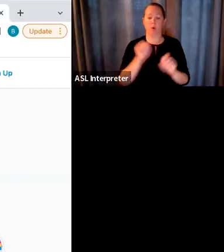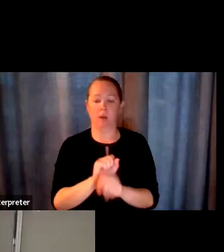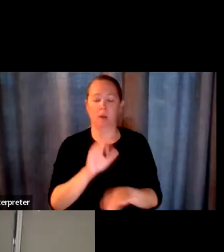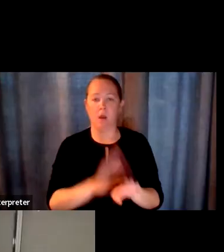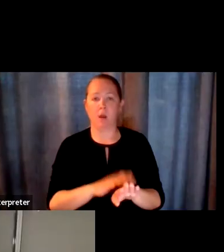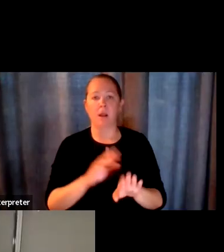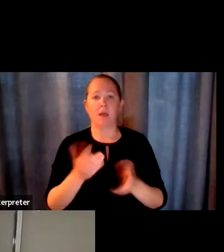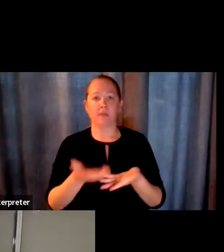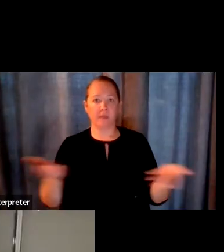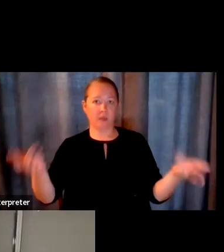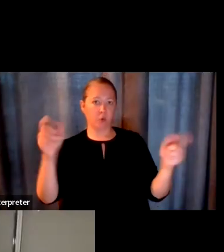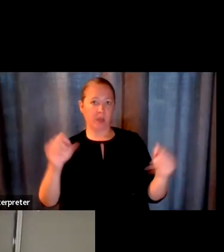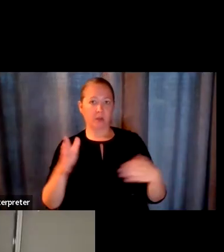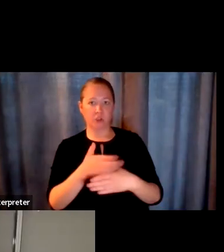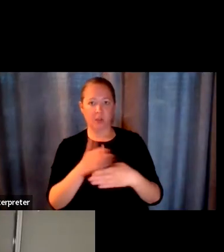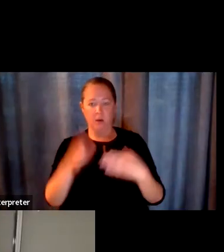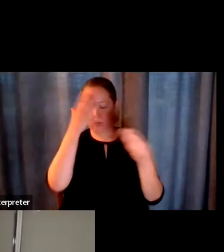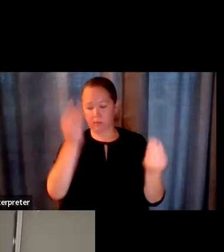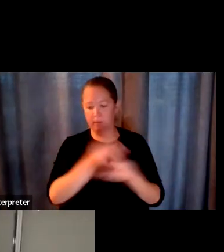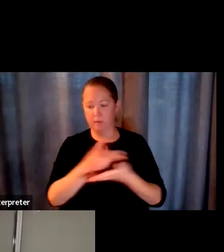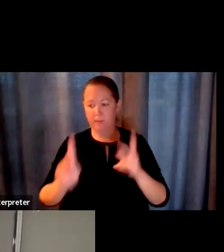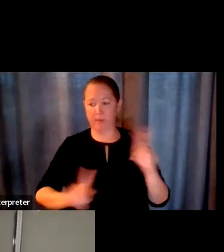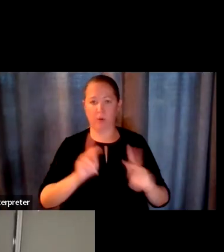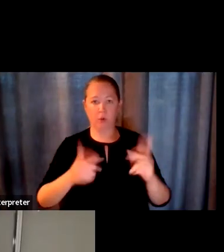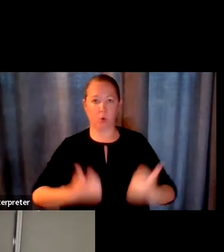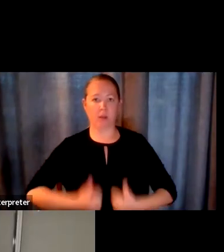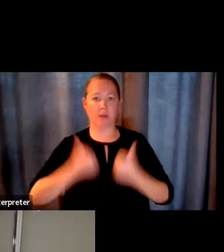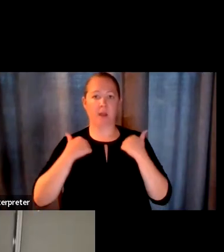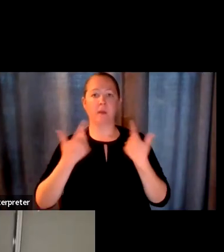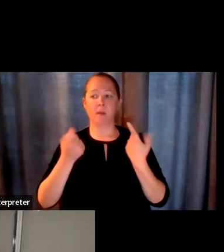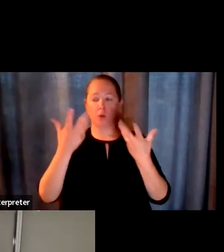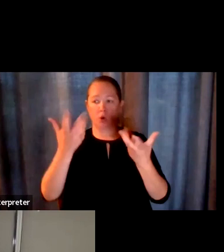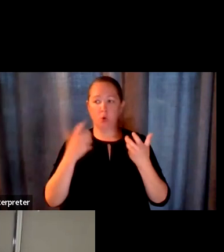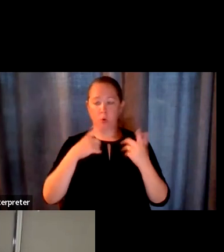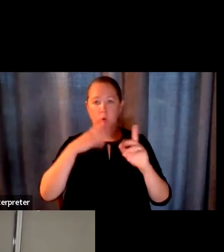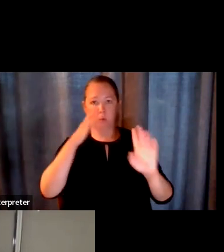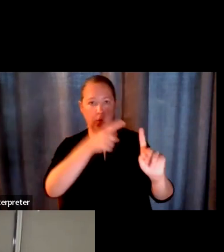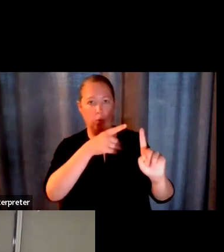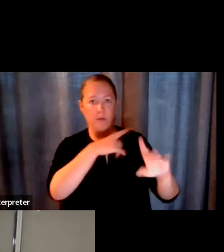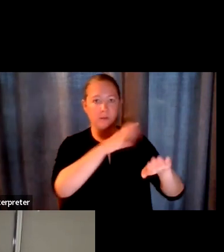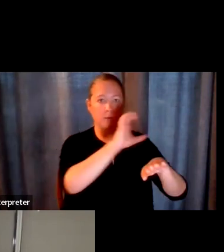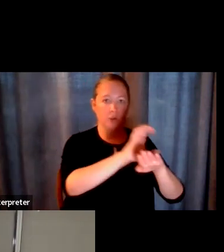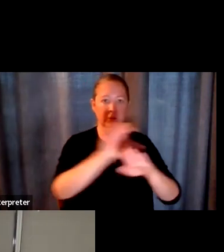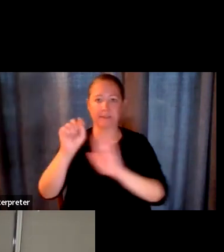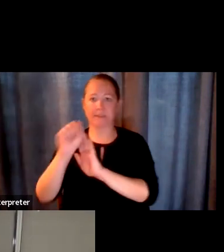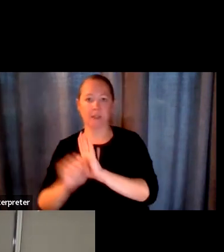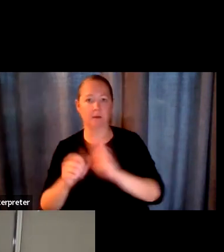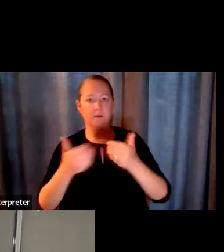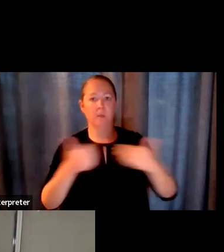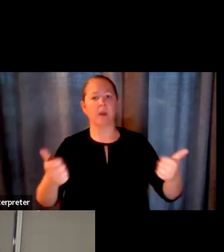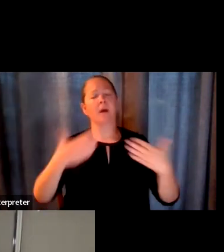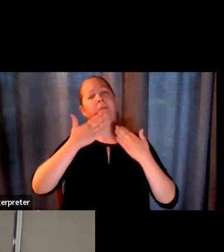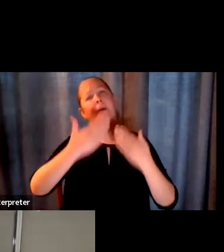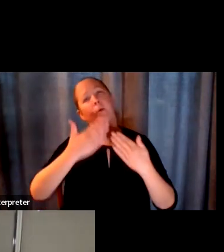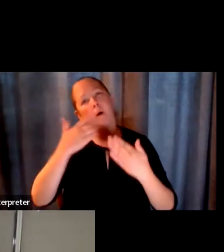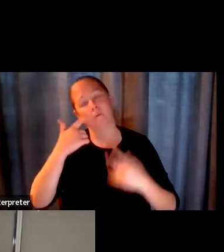life that you want to become more involved in separating and keeping separate church and state. Thank you all so much for a fantastic night.